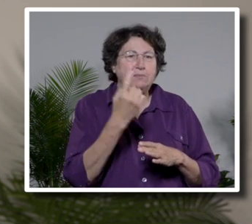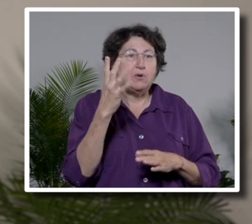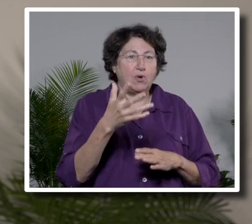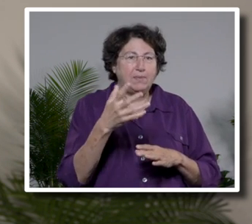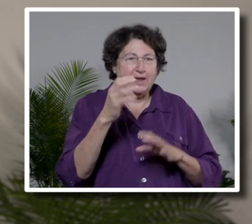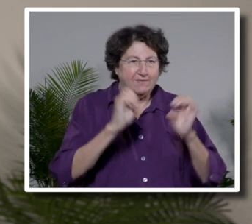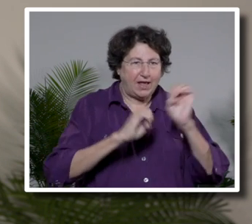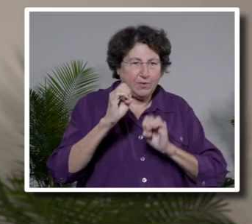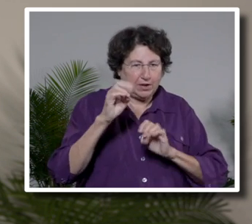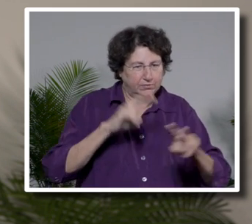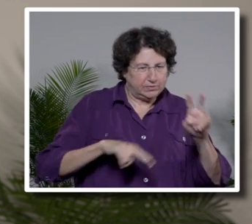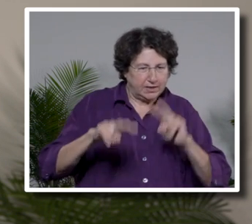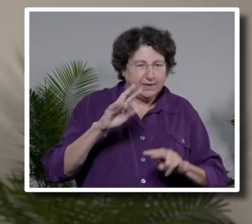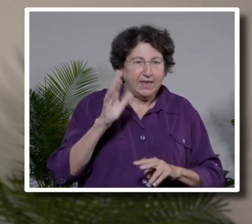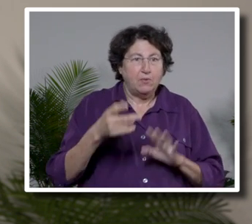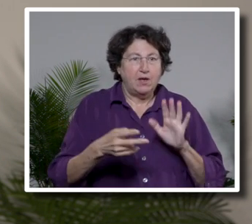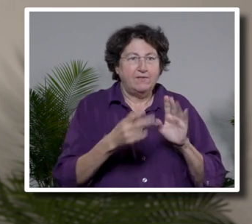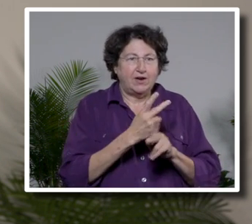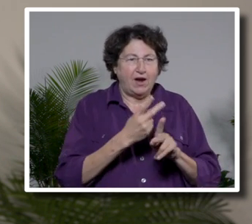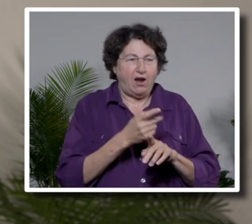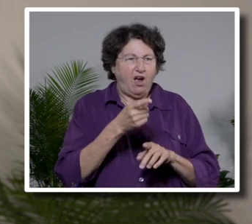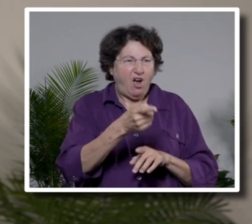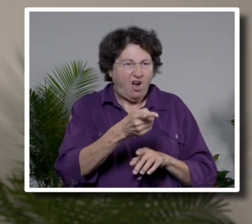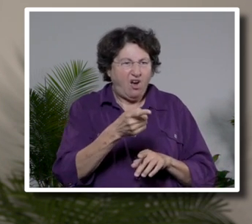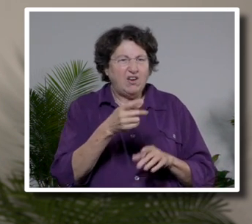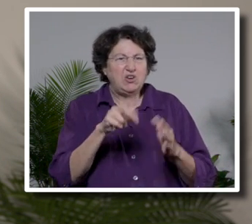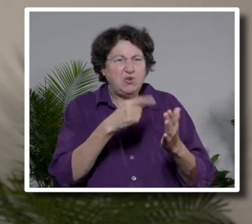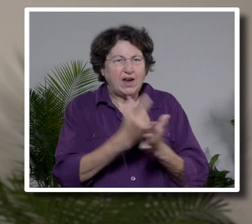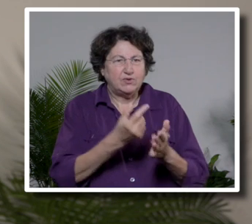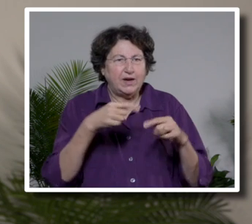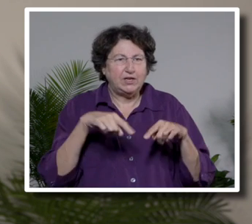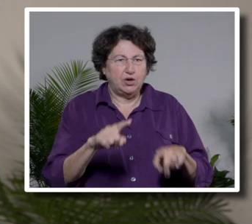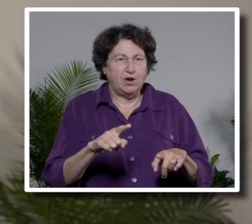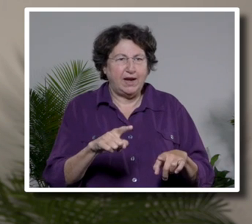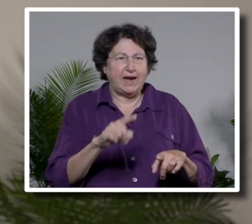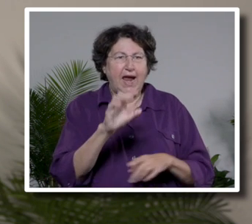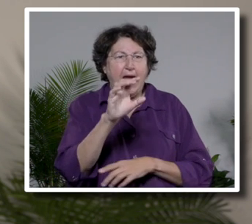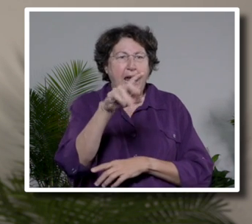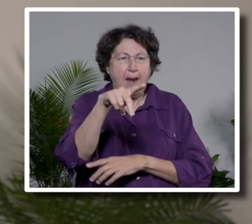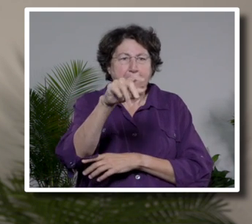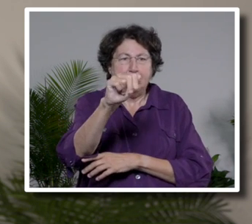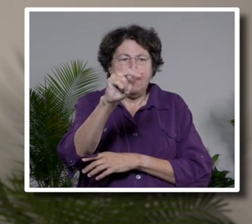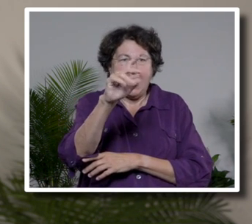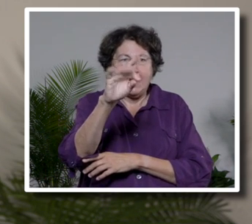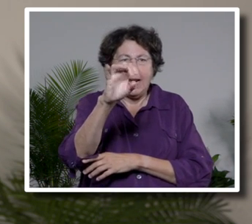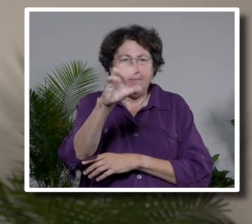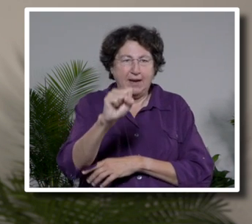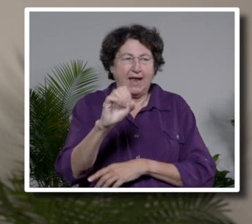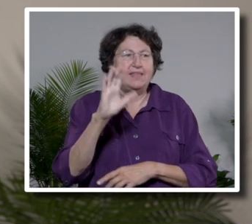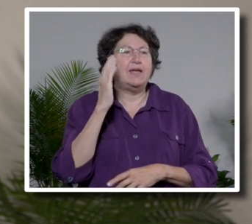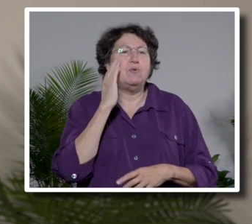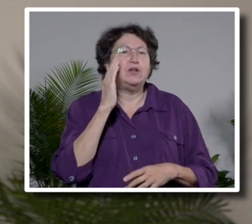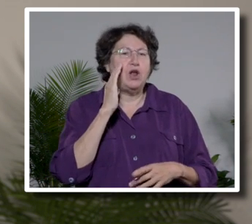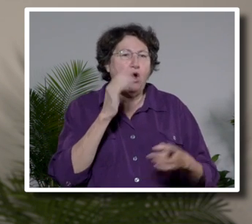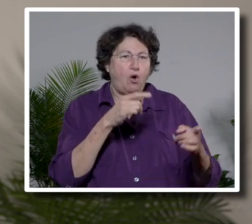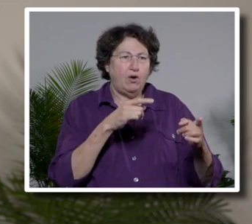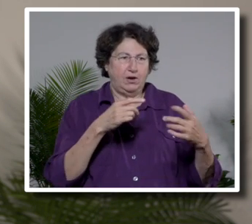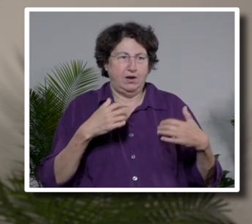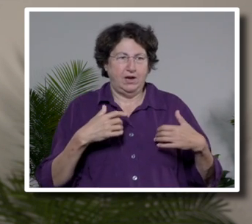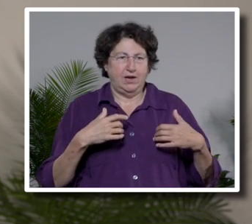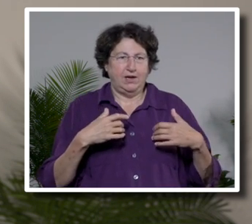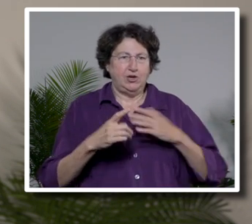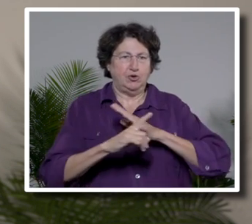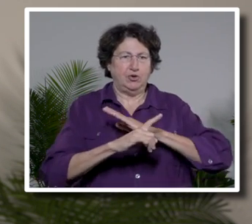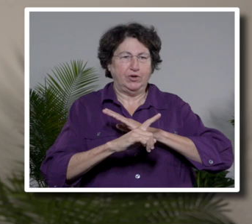and they will figure out that you graduated high school during a pandemic. And instantly, they will know some things about you. They will know that you have